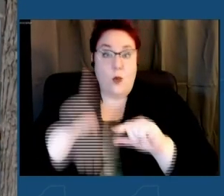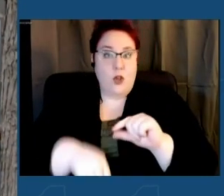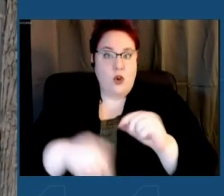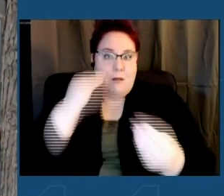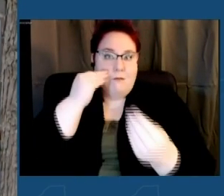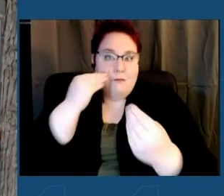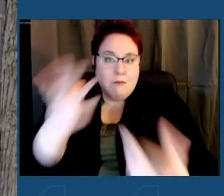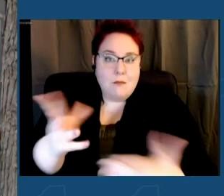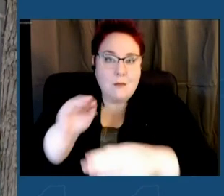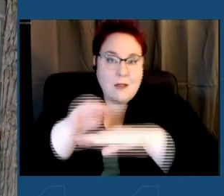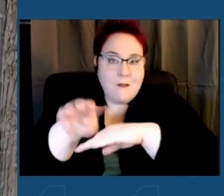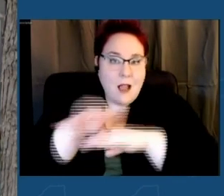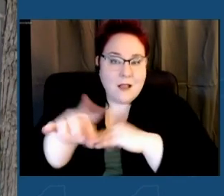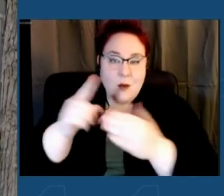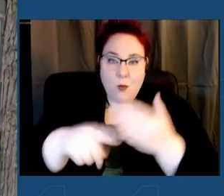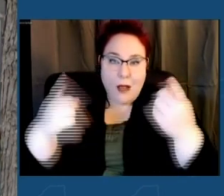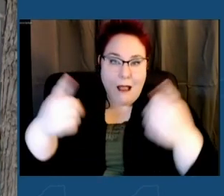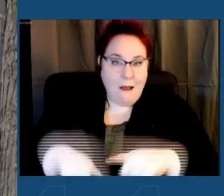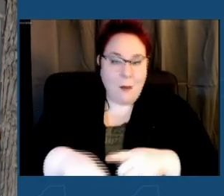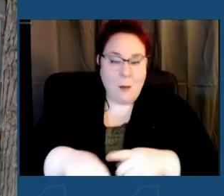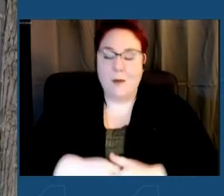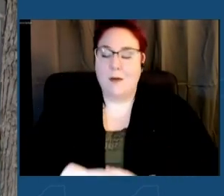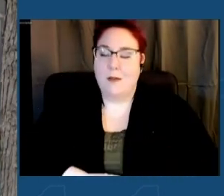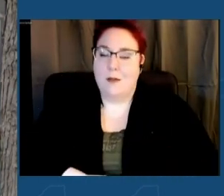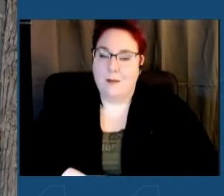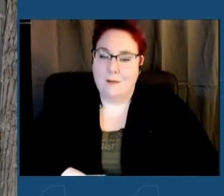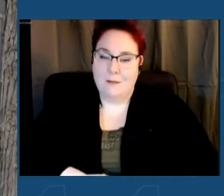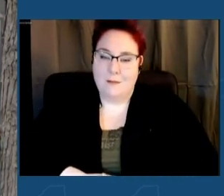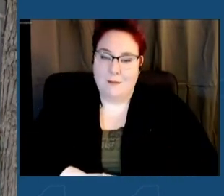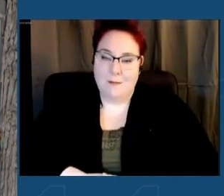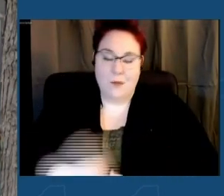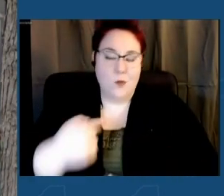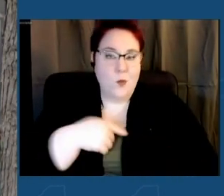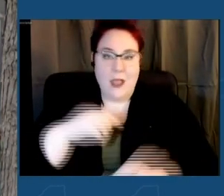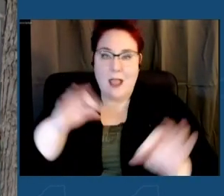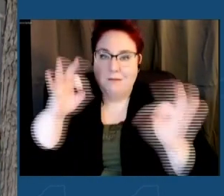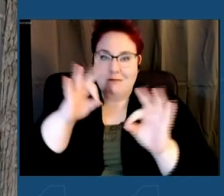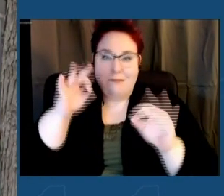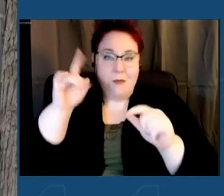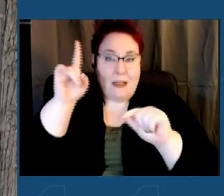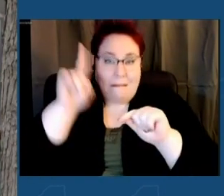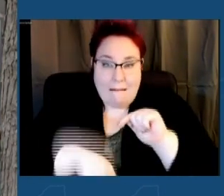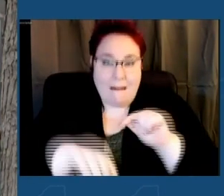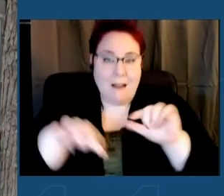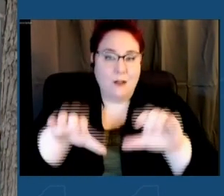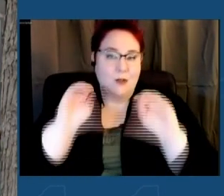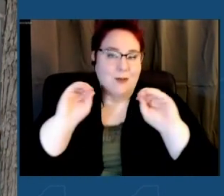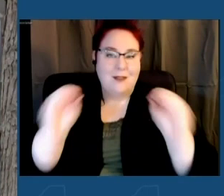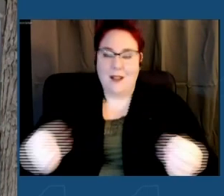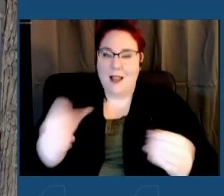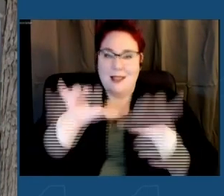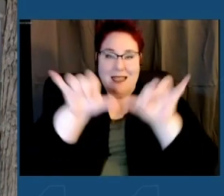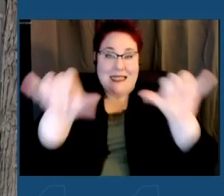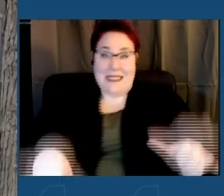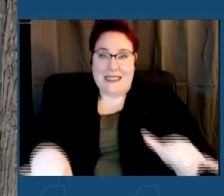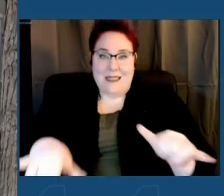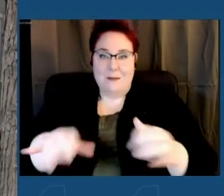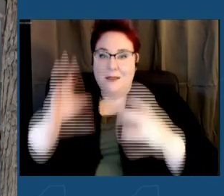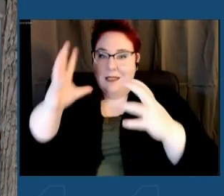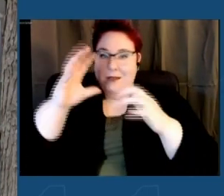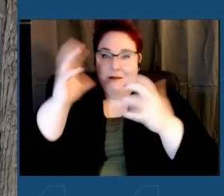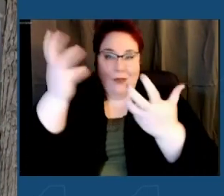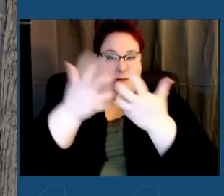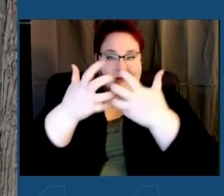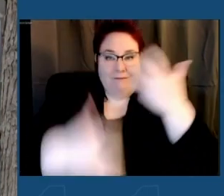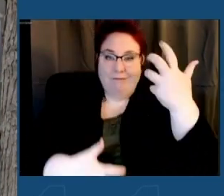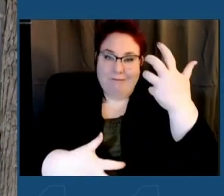what they were coming down into. We had no ability to do that at the time. The systems were gone.